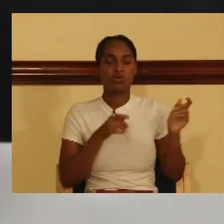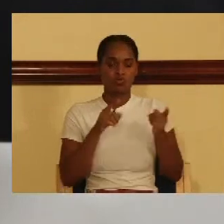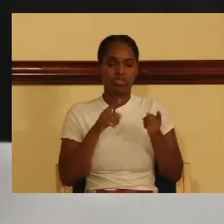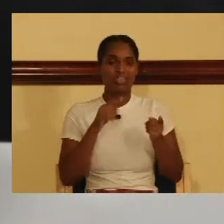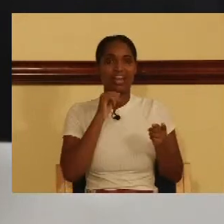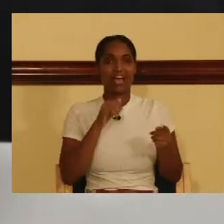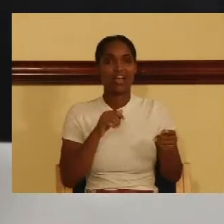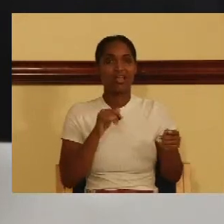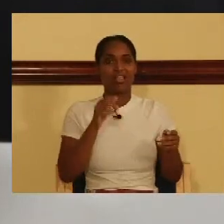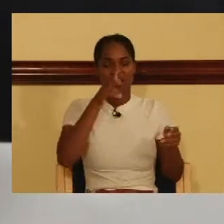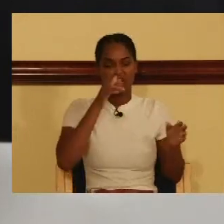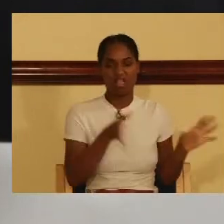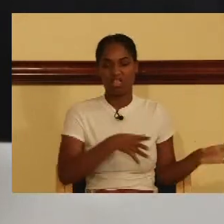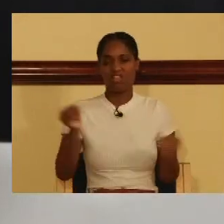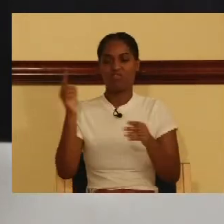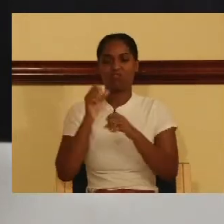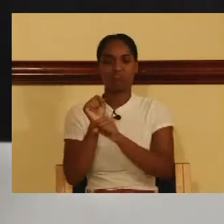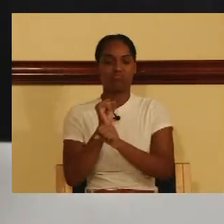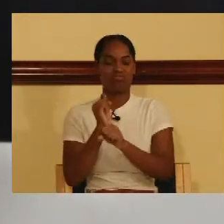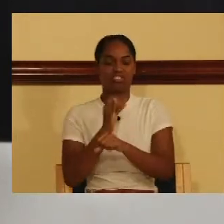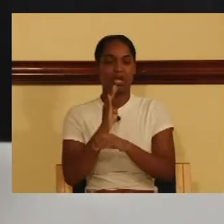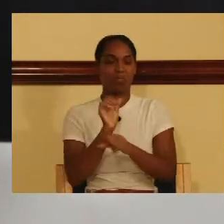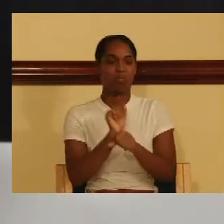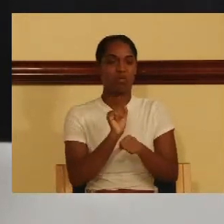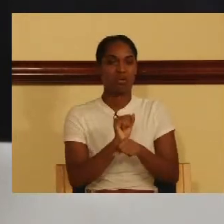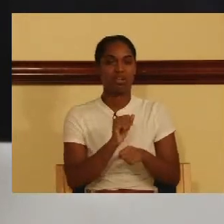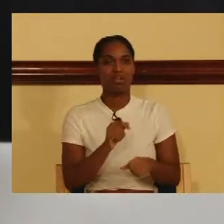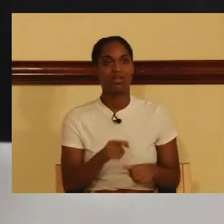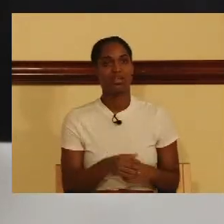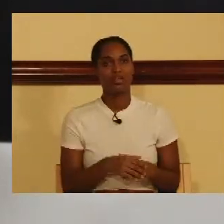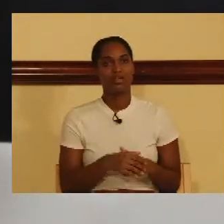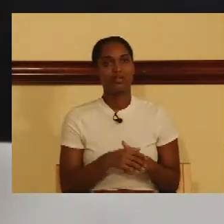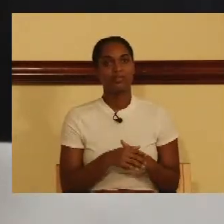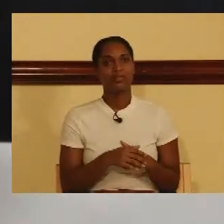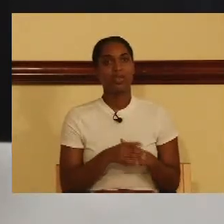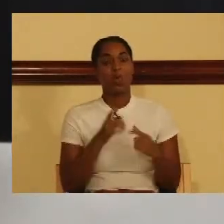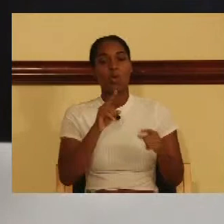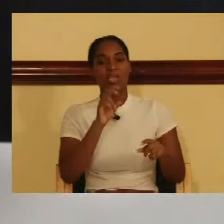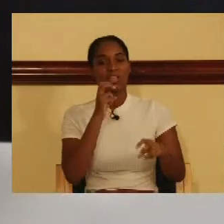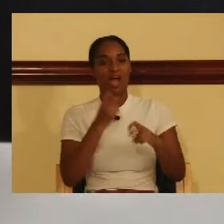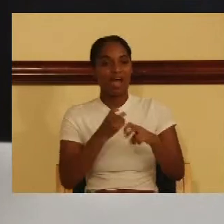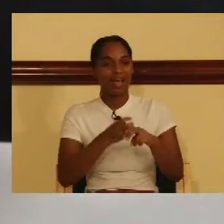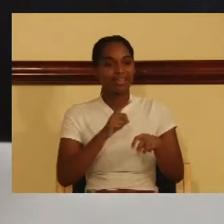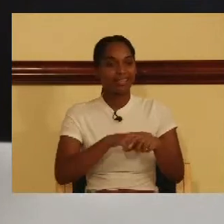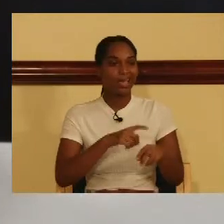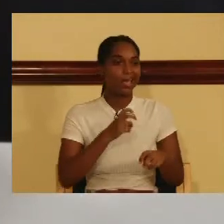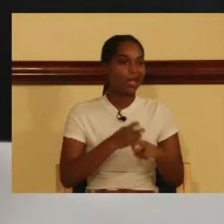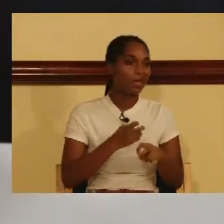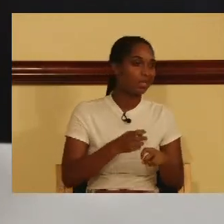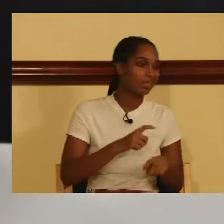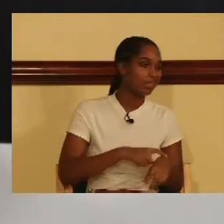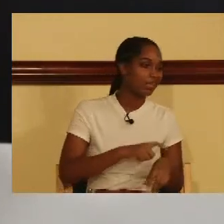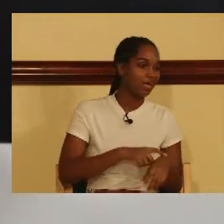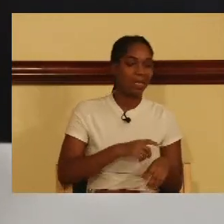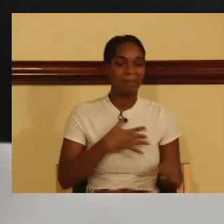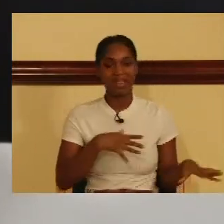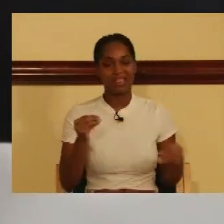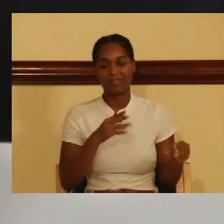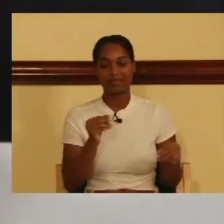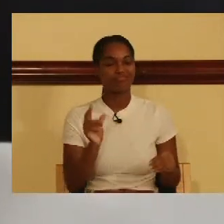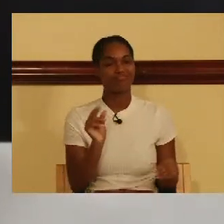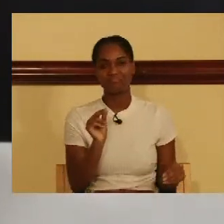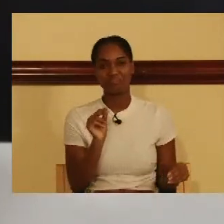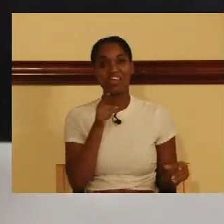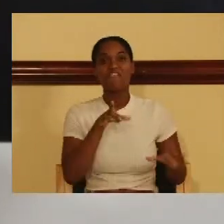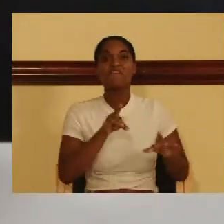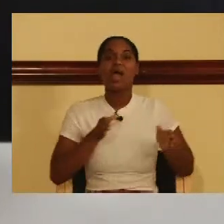leave at a moment's notice, or, you know, at the drop of a hat, or when difficulties arise, and they find ways to